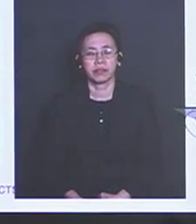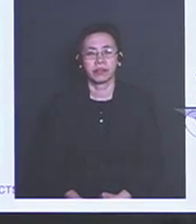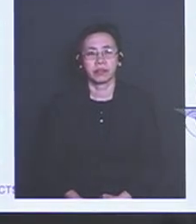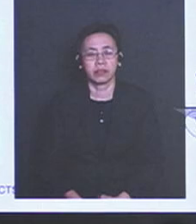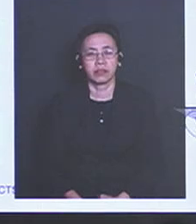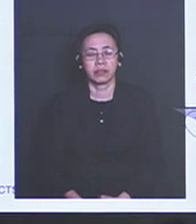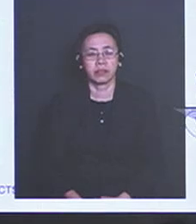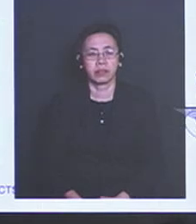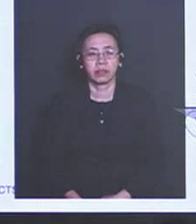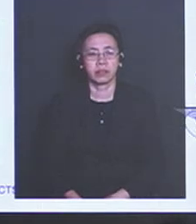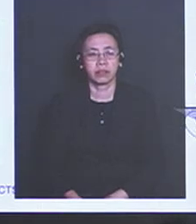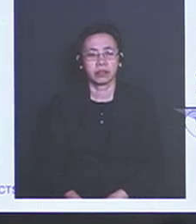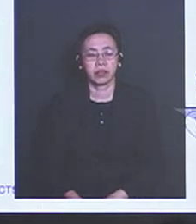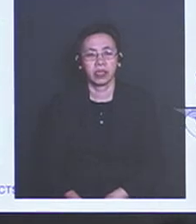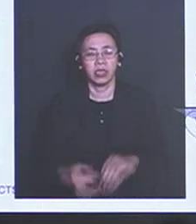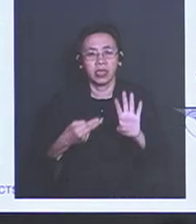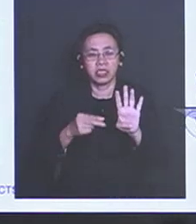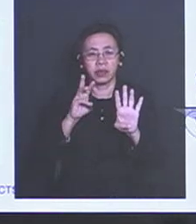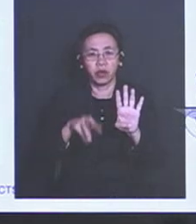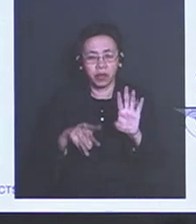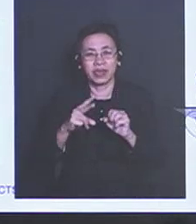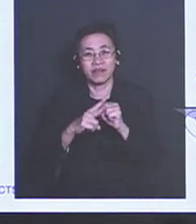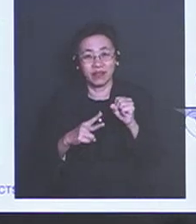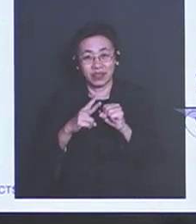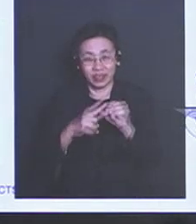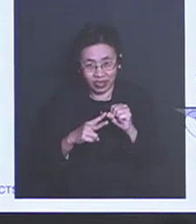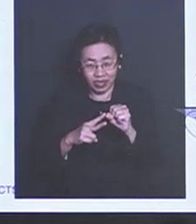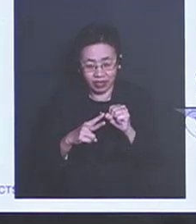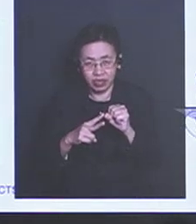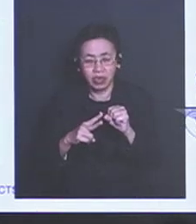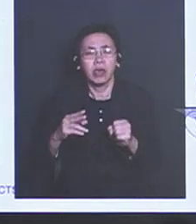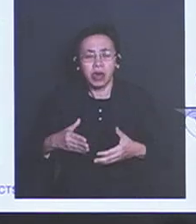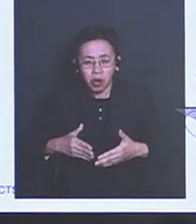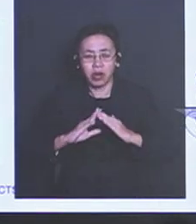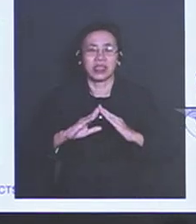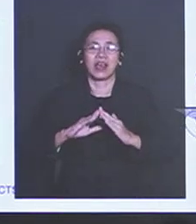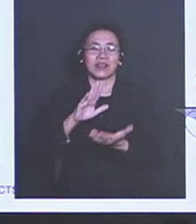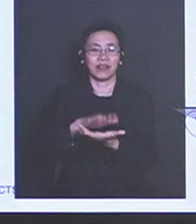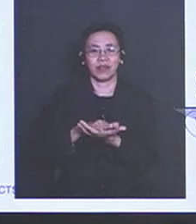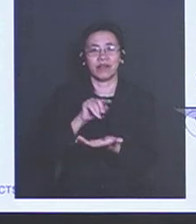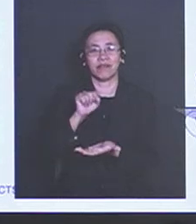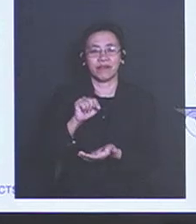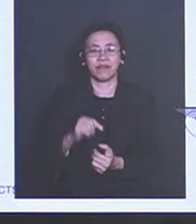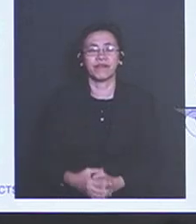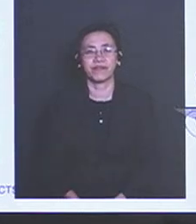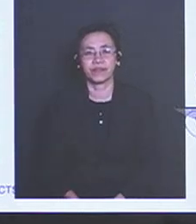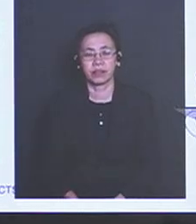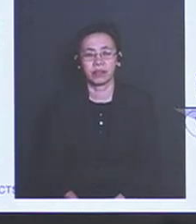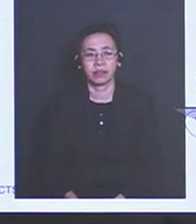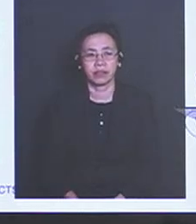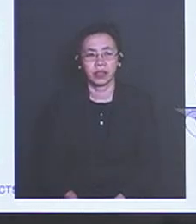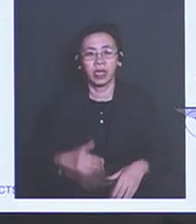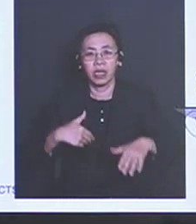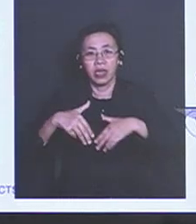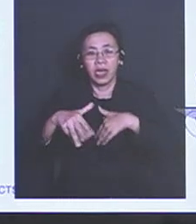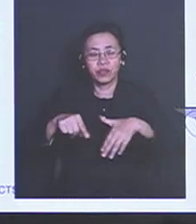$46,000, we think that with the simpleness of the architecture, it could provide more opportunity to the community.